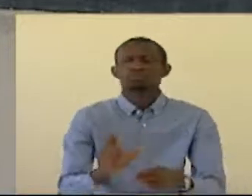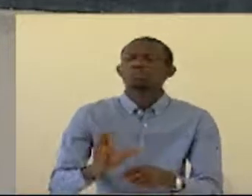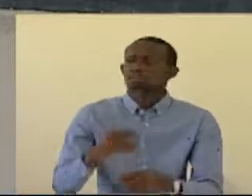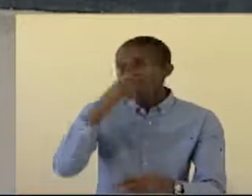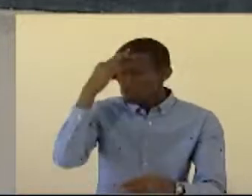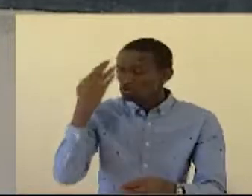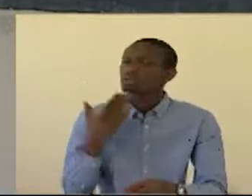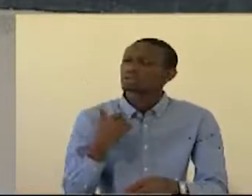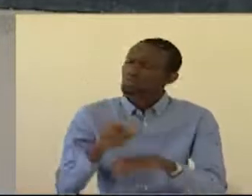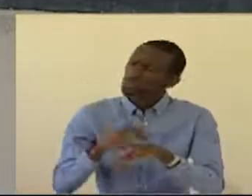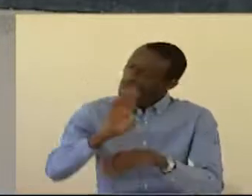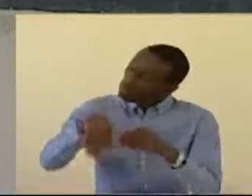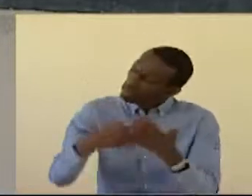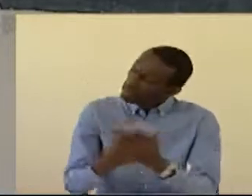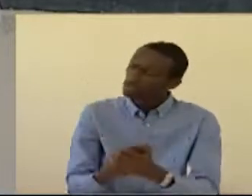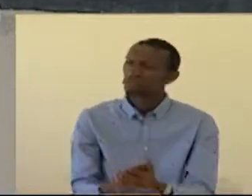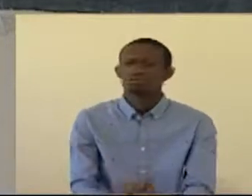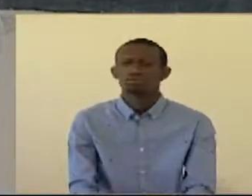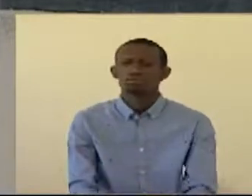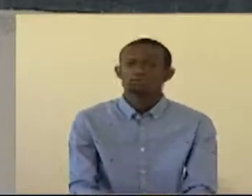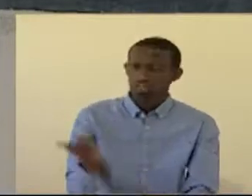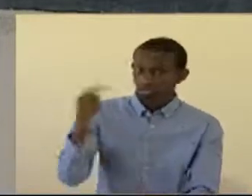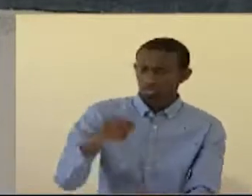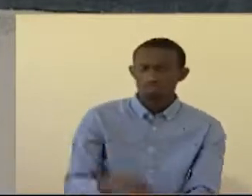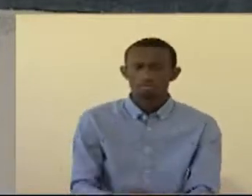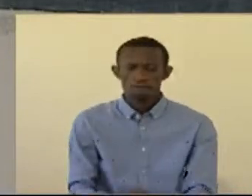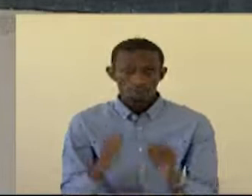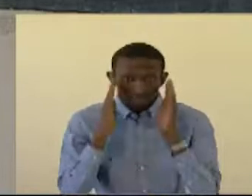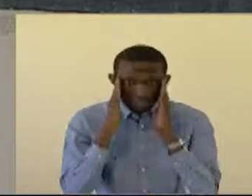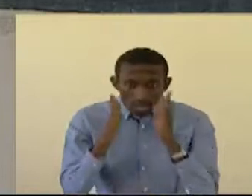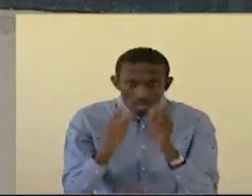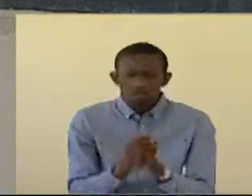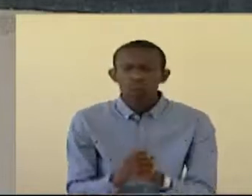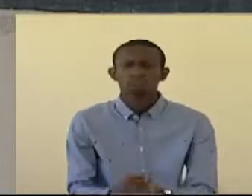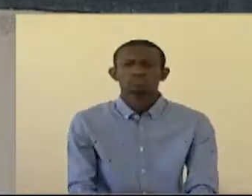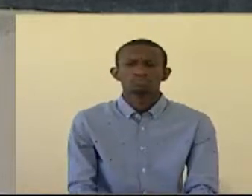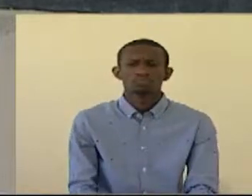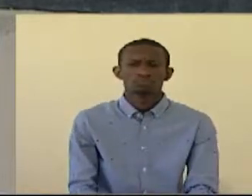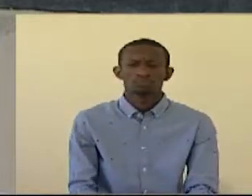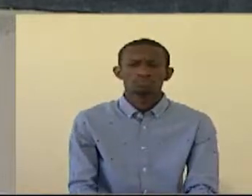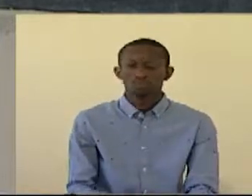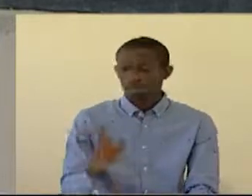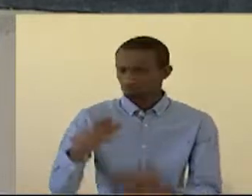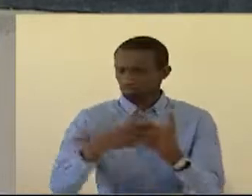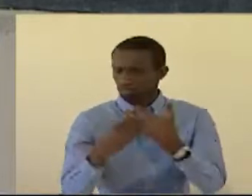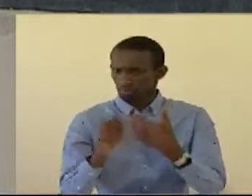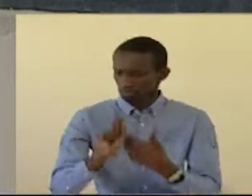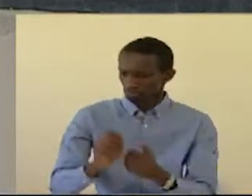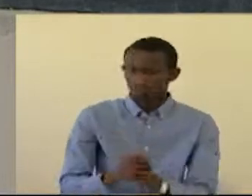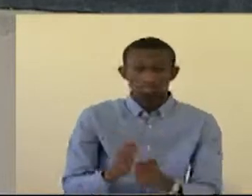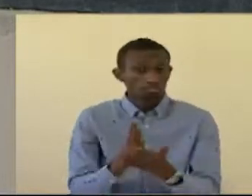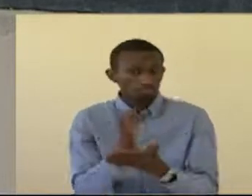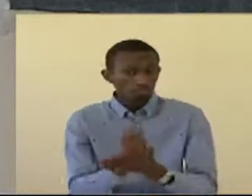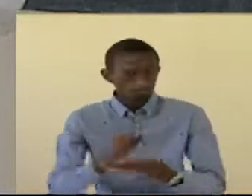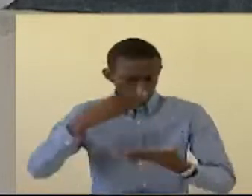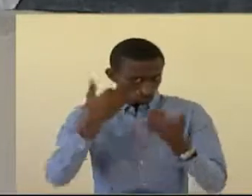want to invite everyone to be very attentive, take notes, because what we